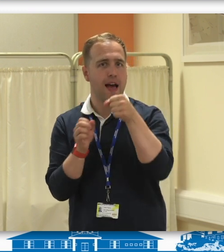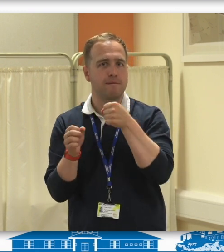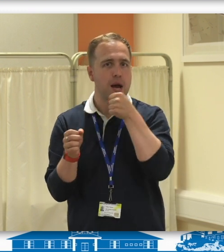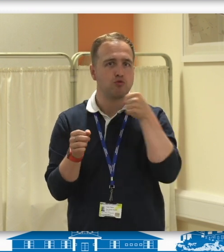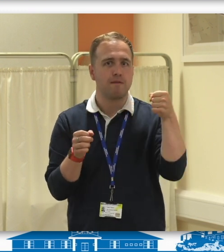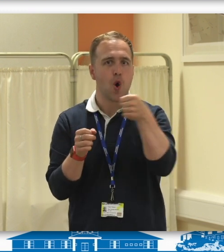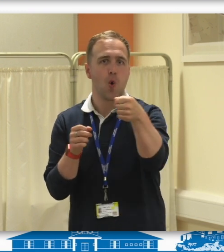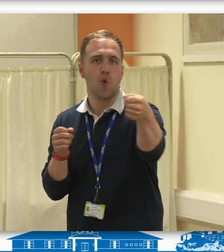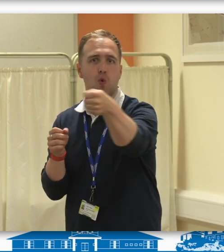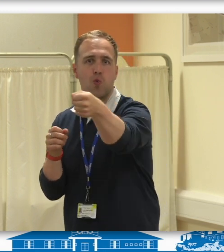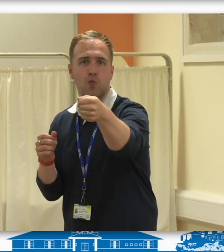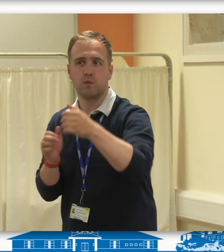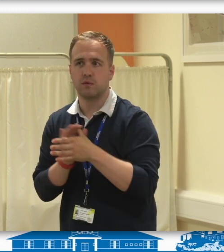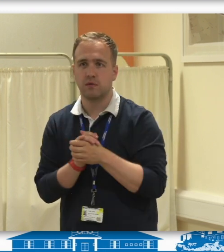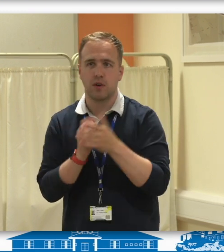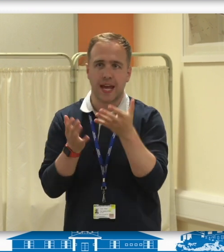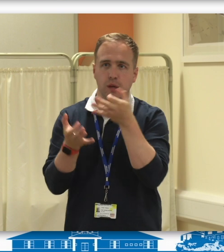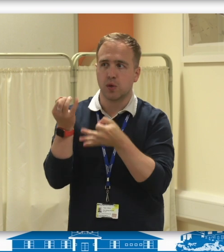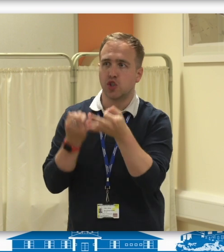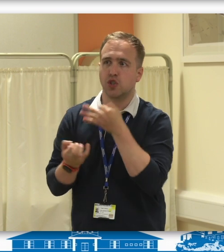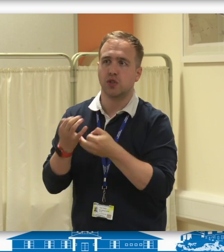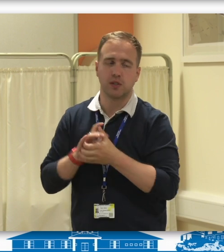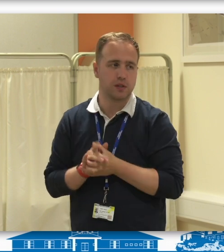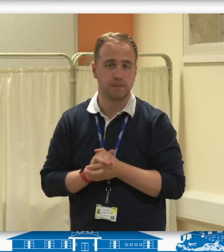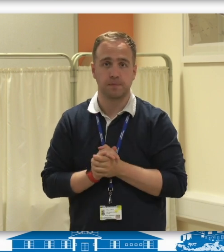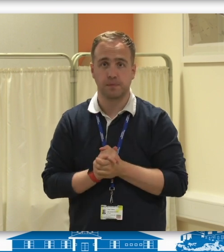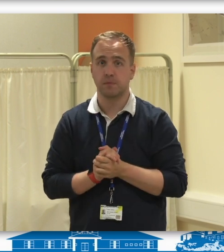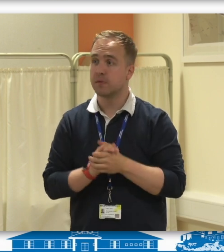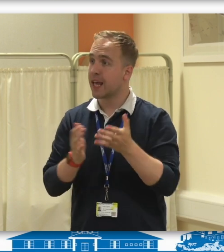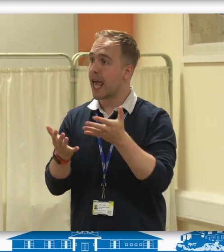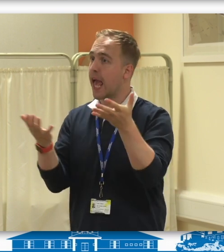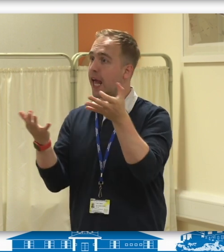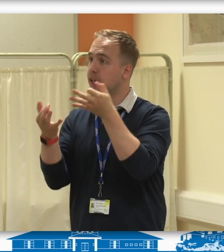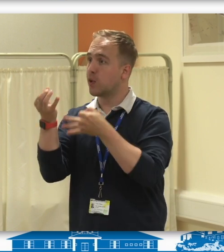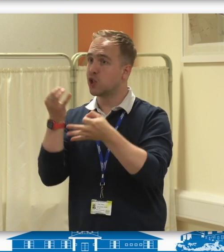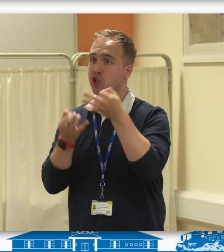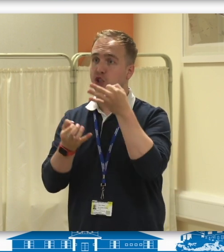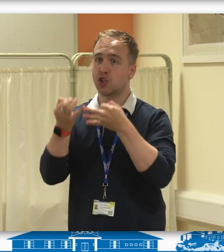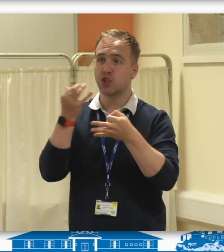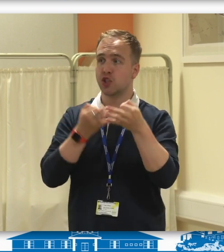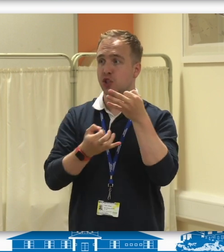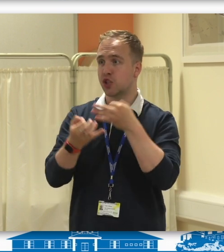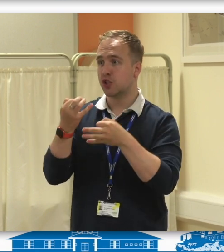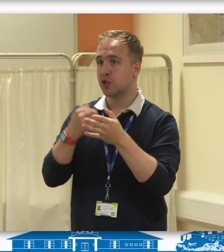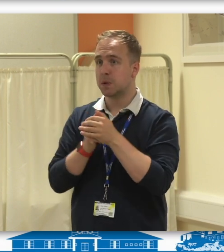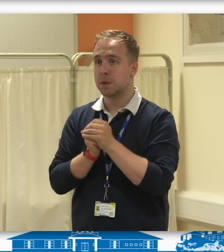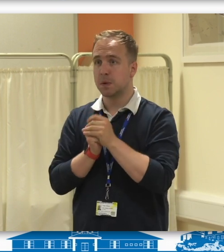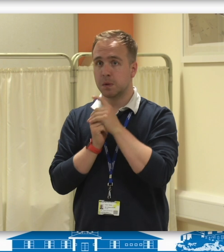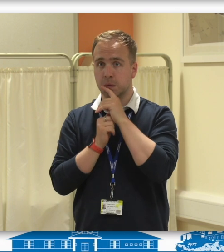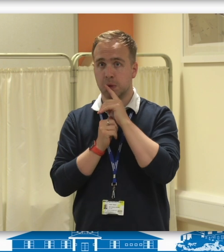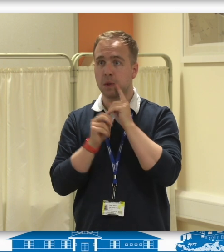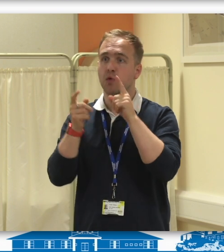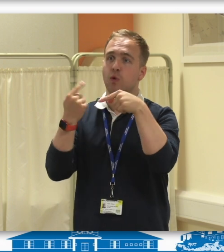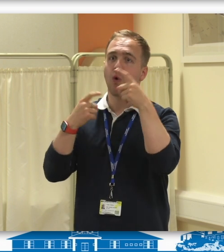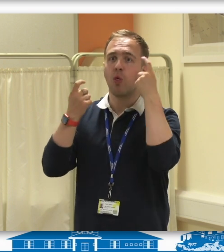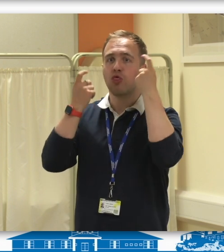Switched it on, have I? Is that? That's good. Any questions? I will say while you're